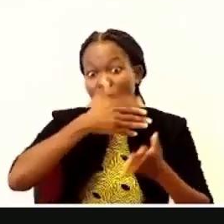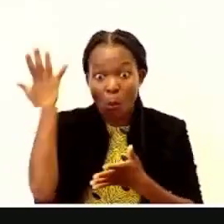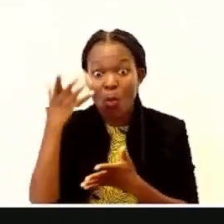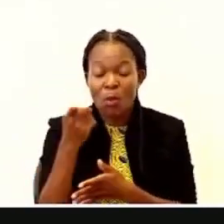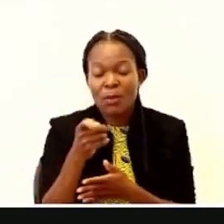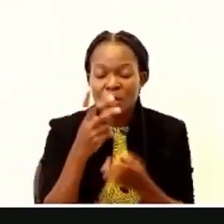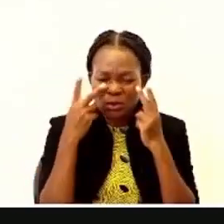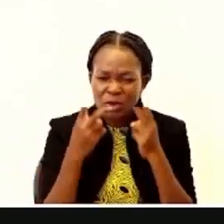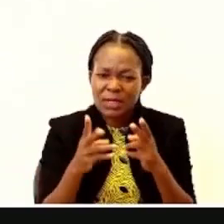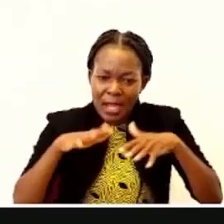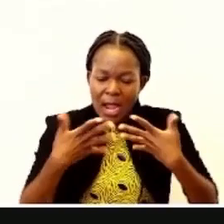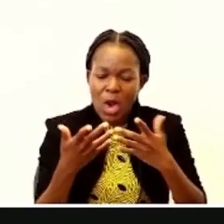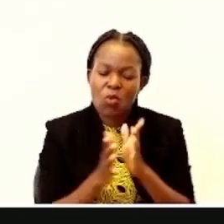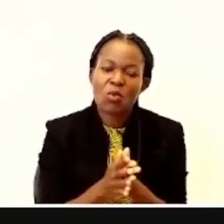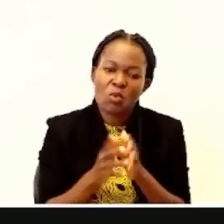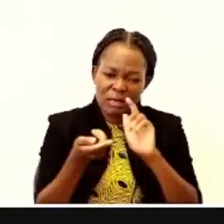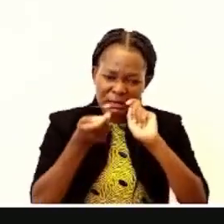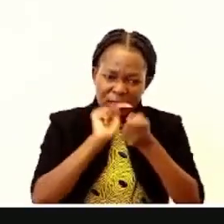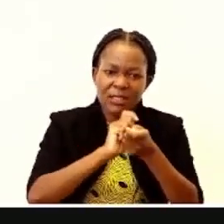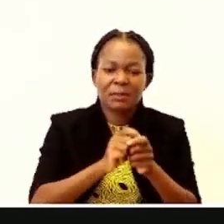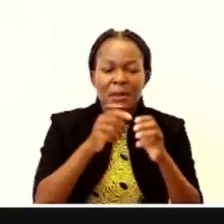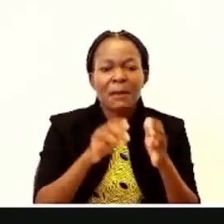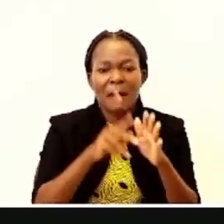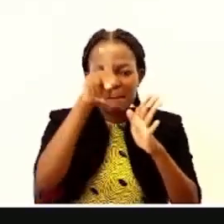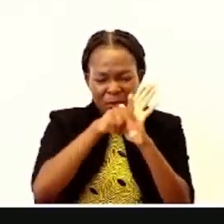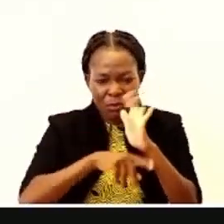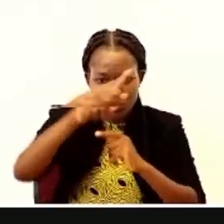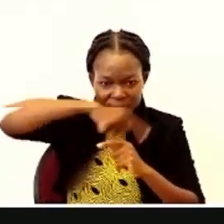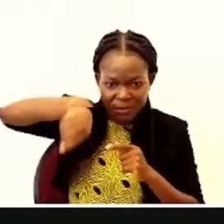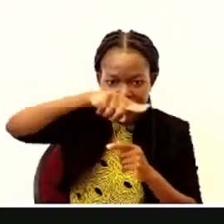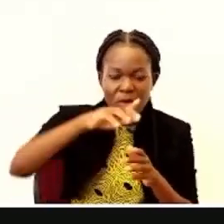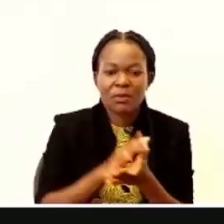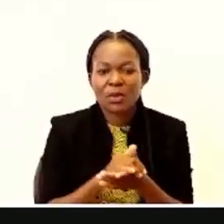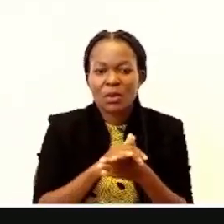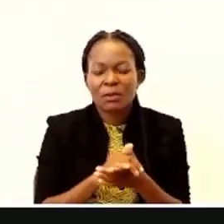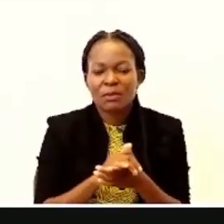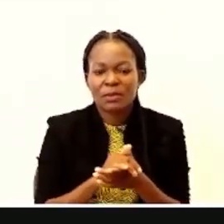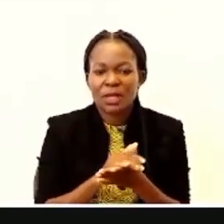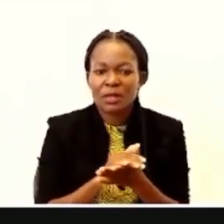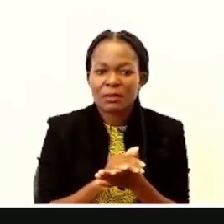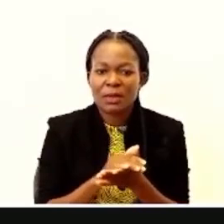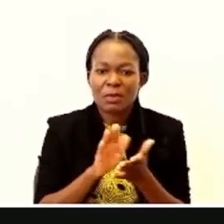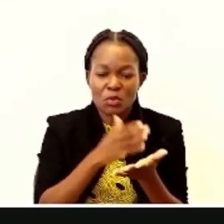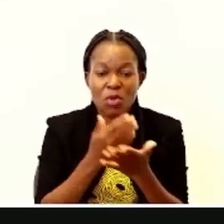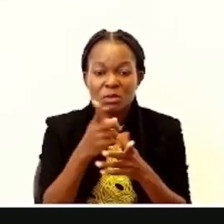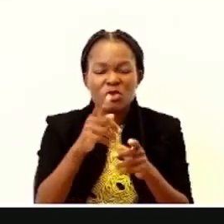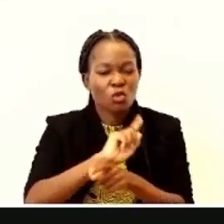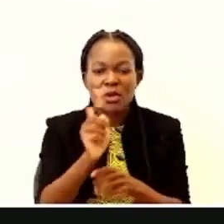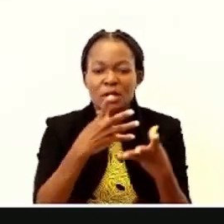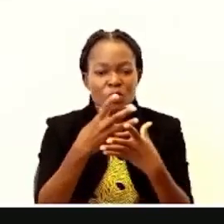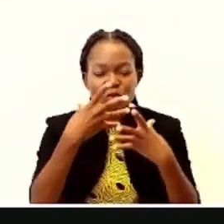seen how that trajectory that injects a lot of fossil fuels, that is not the solution for